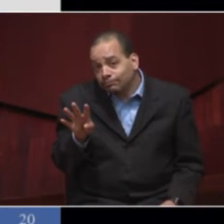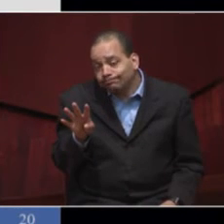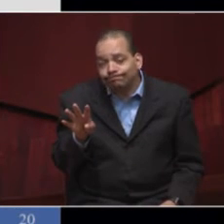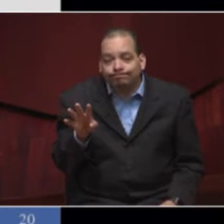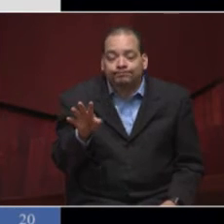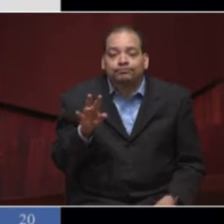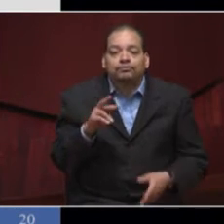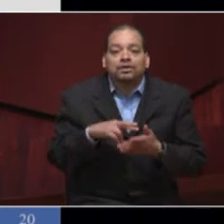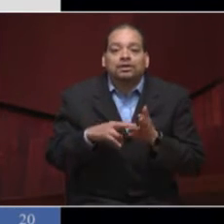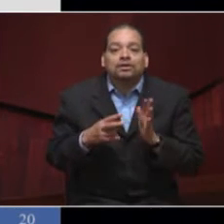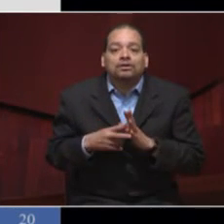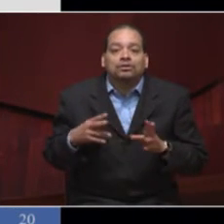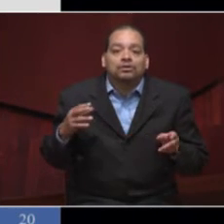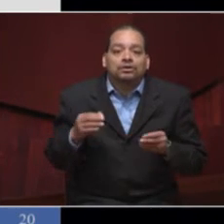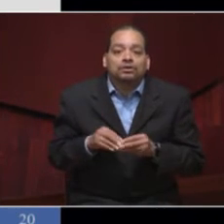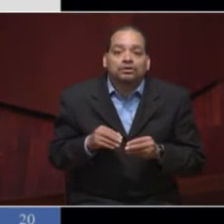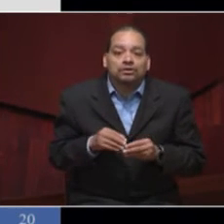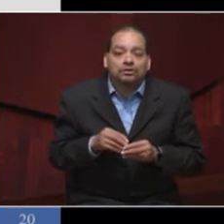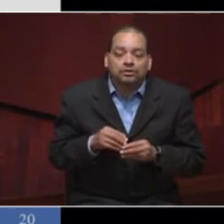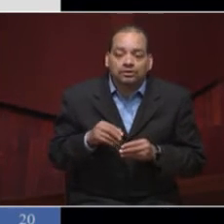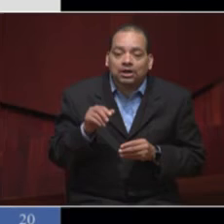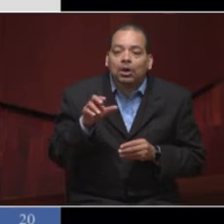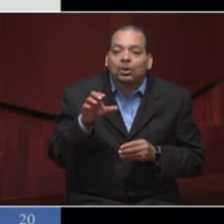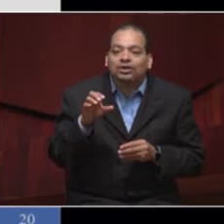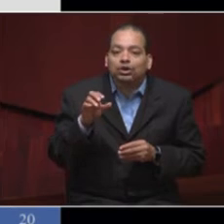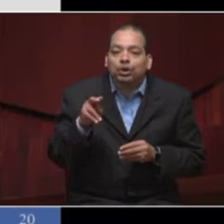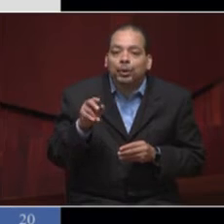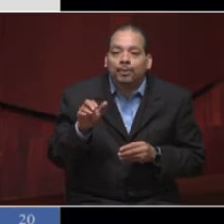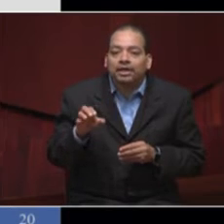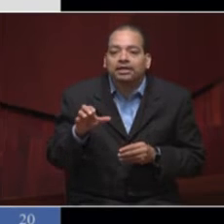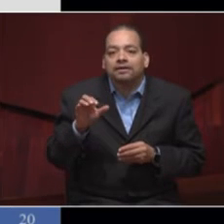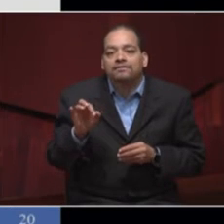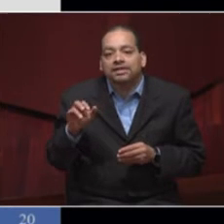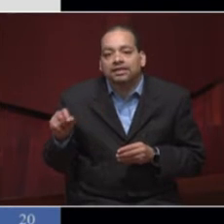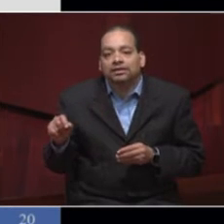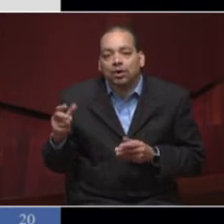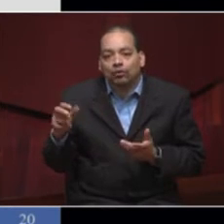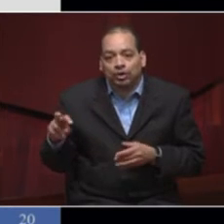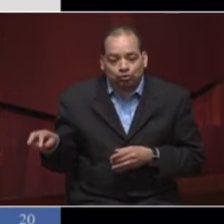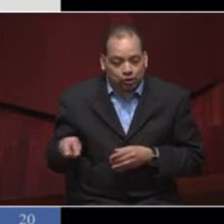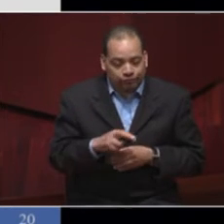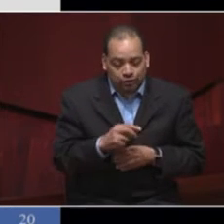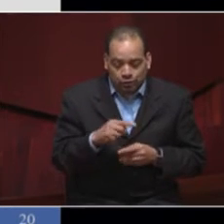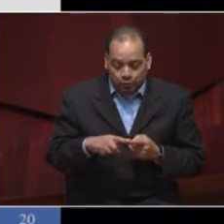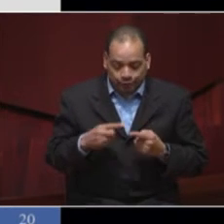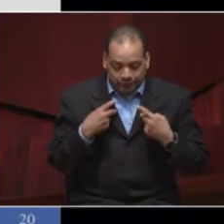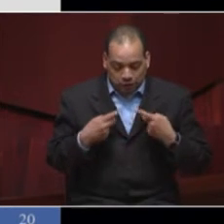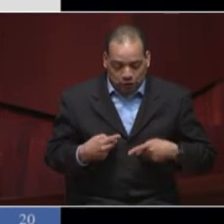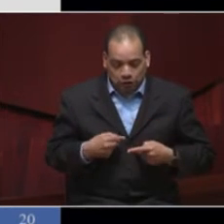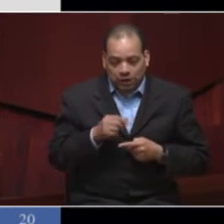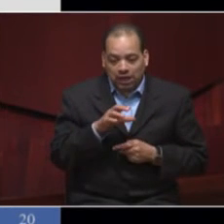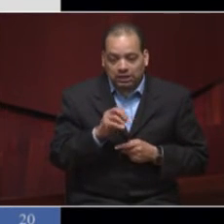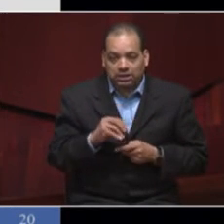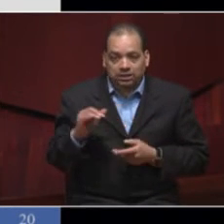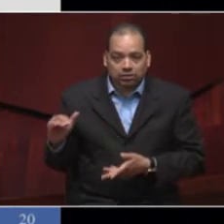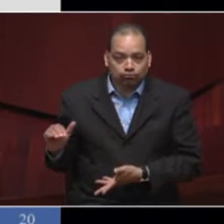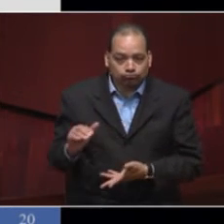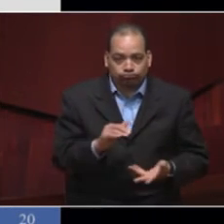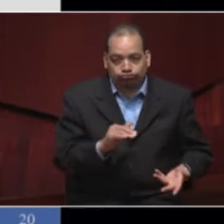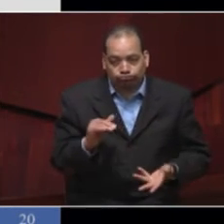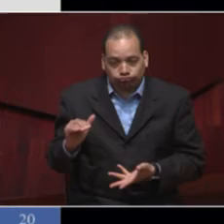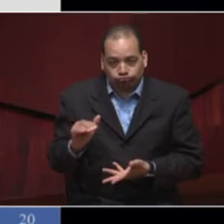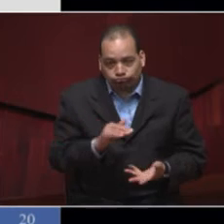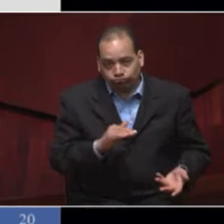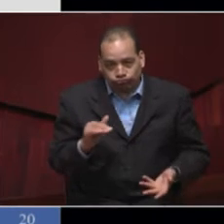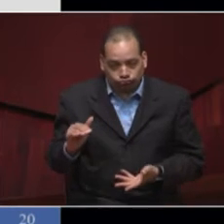approximately 20,000 cubic feet has already been transferred to the physical custody of the National Archives. It's been only